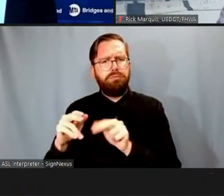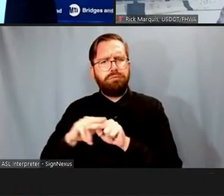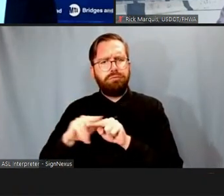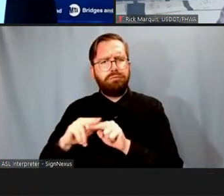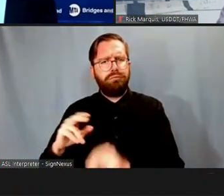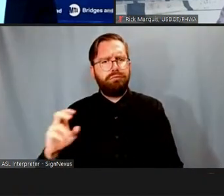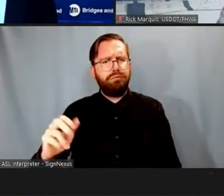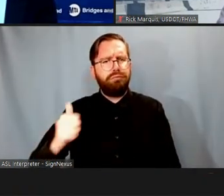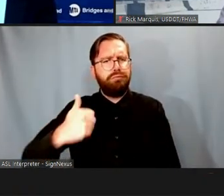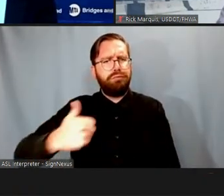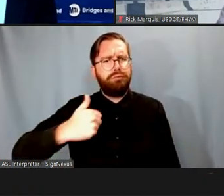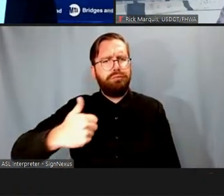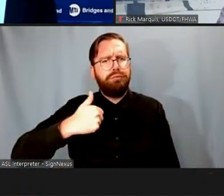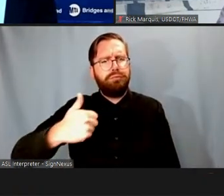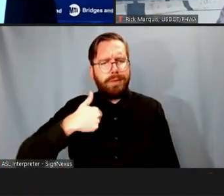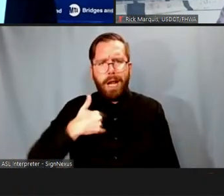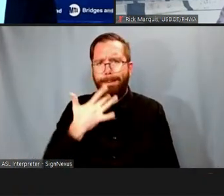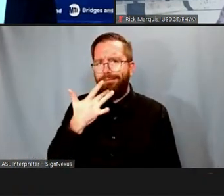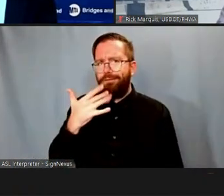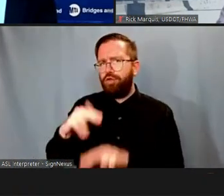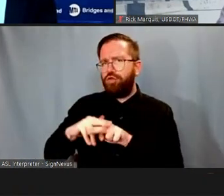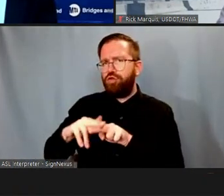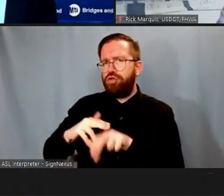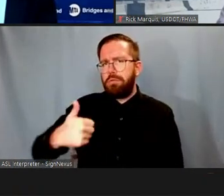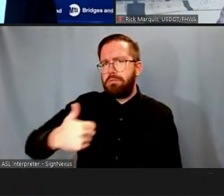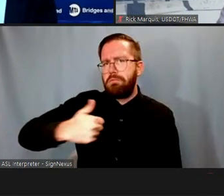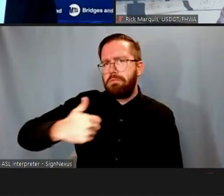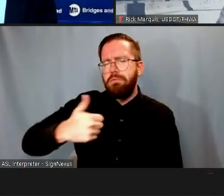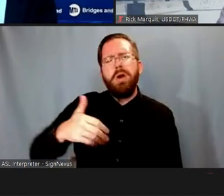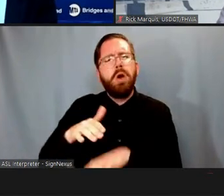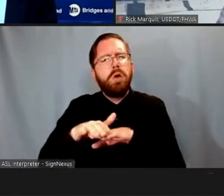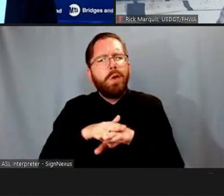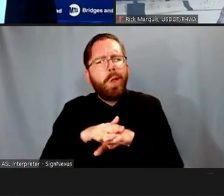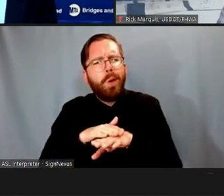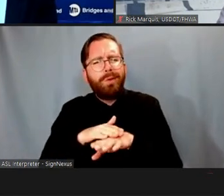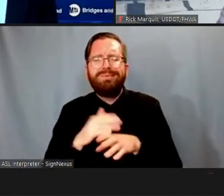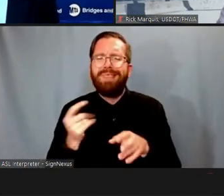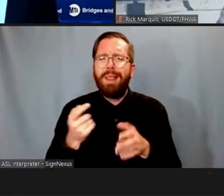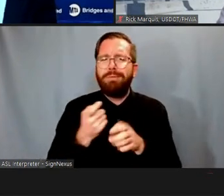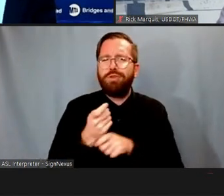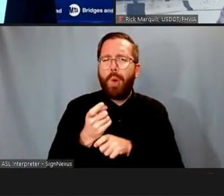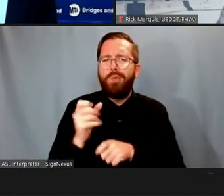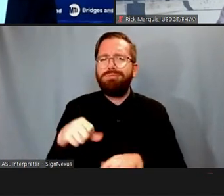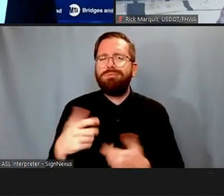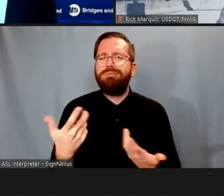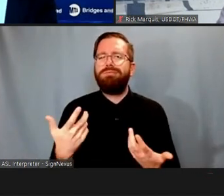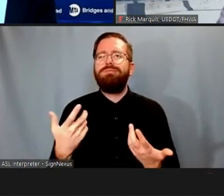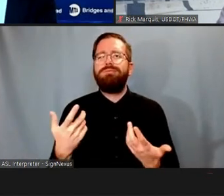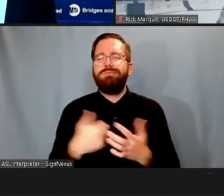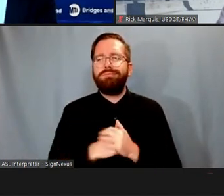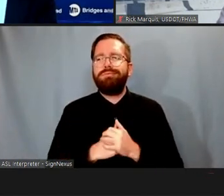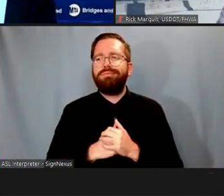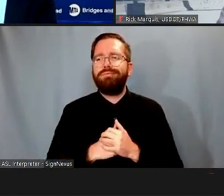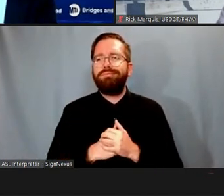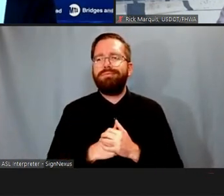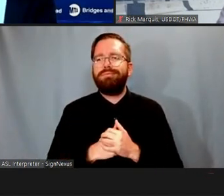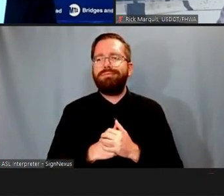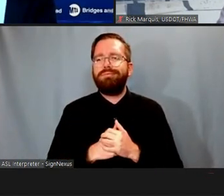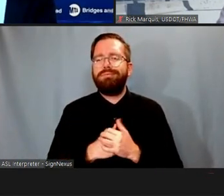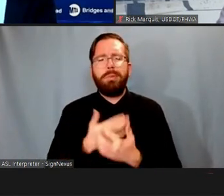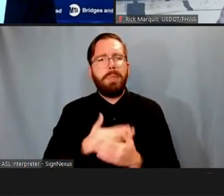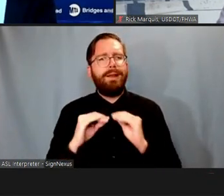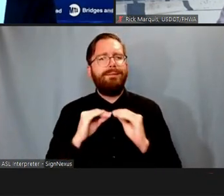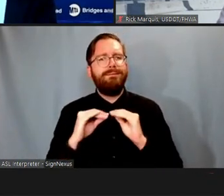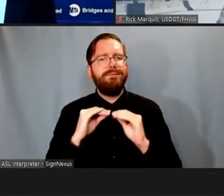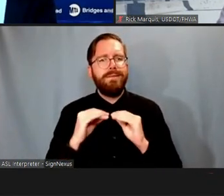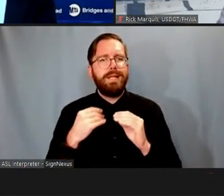the train to driving but it's you know it's slow it's kind of a it's kind of a joke um uh so fix it that's that's that's all i